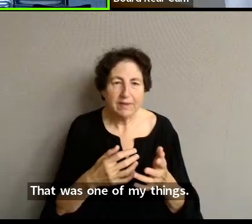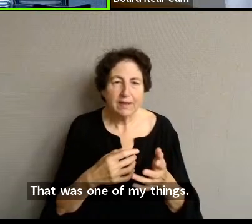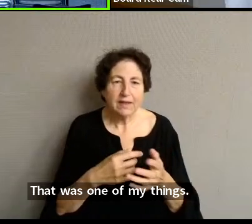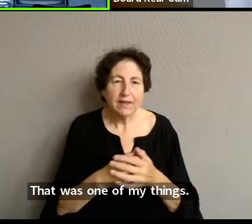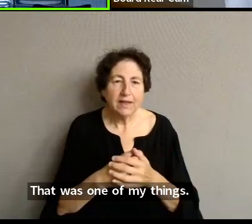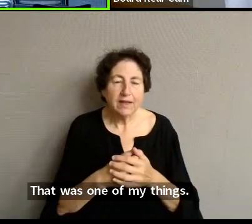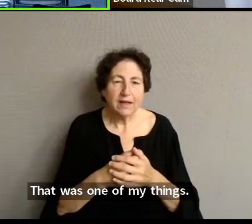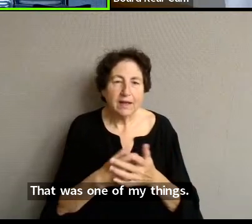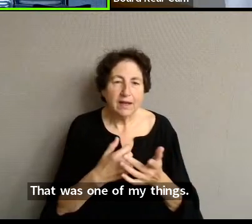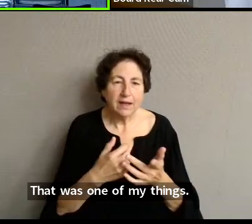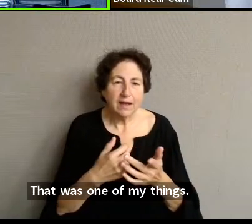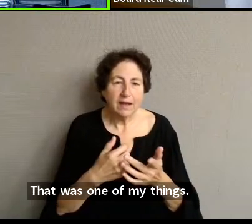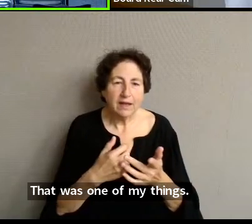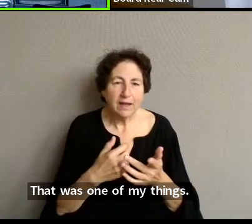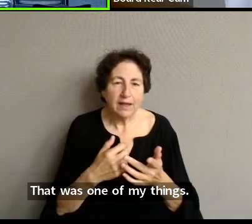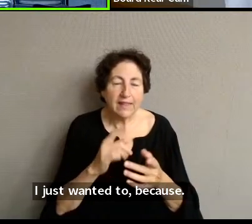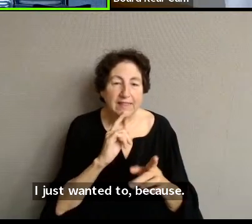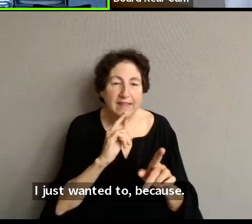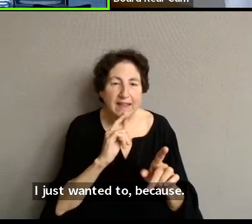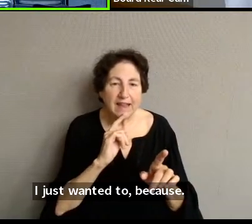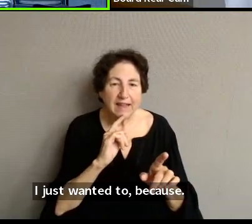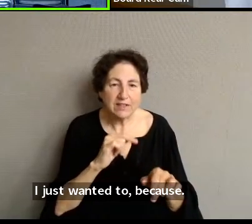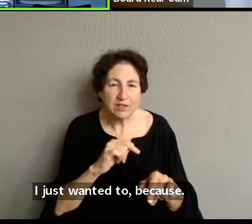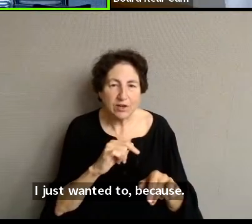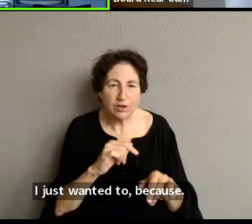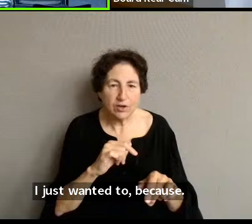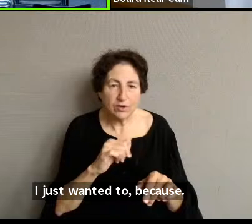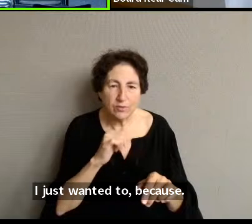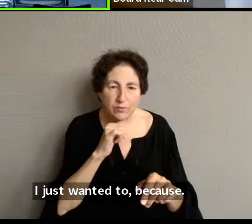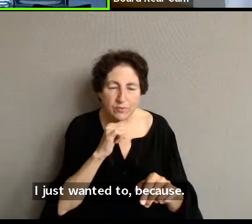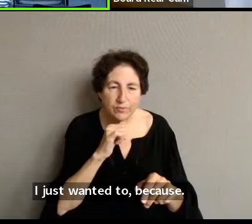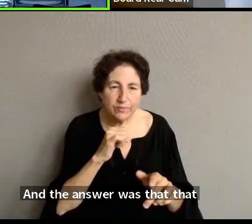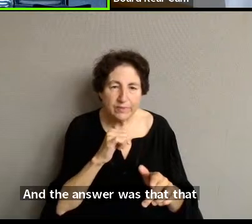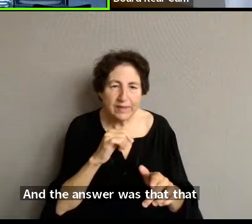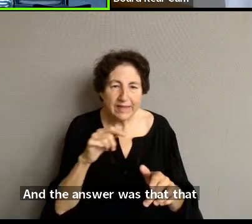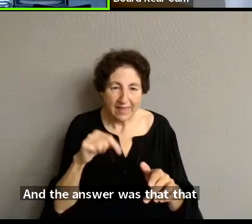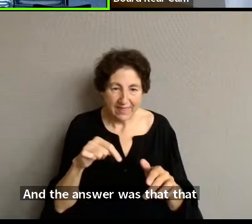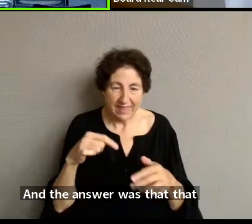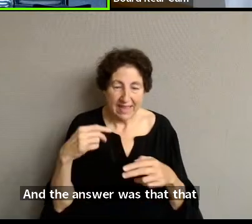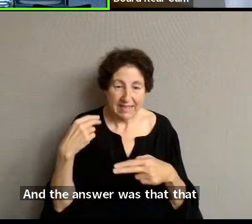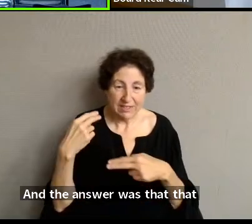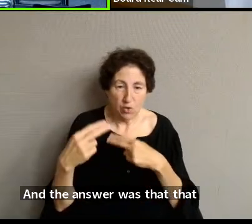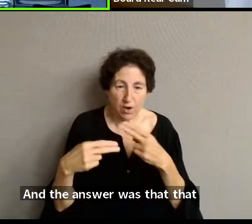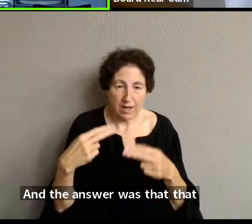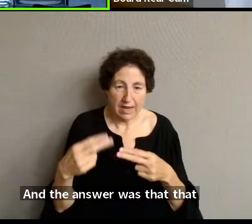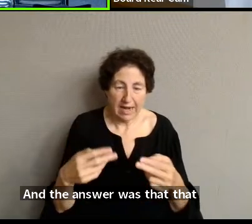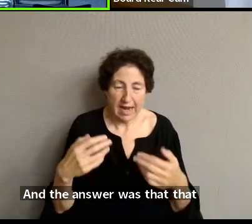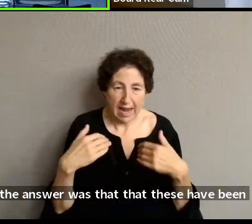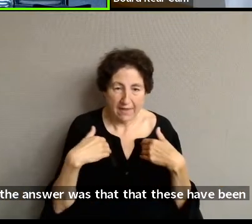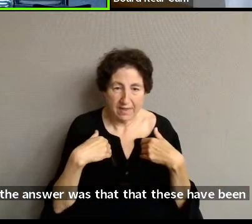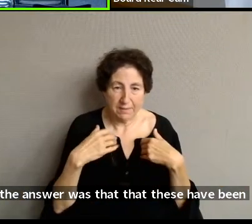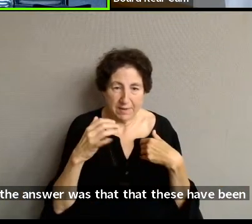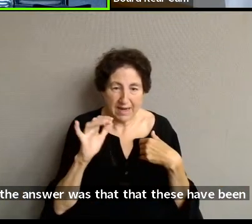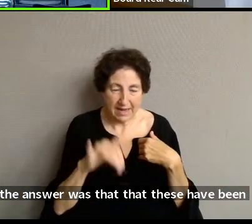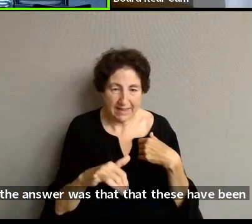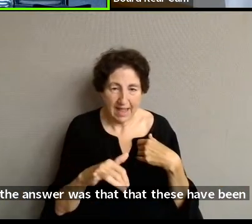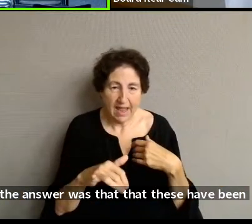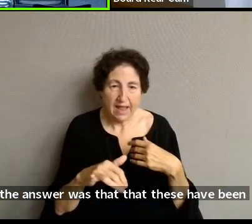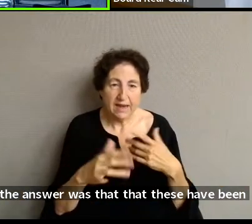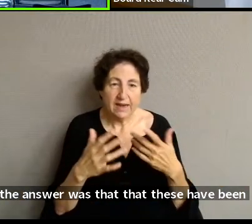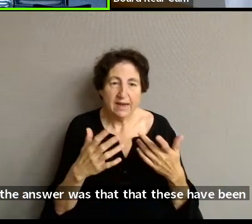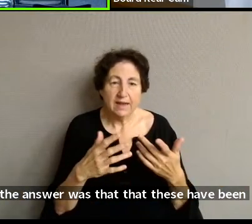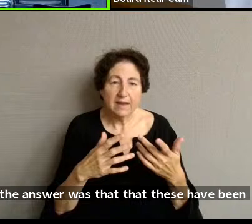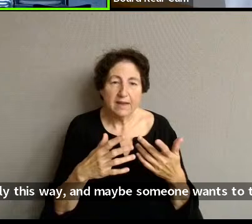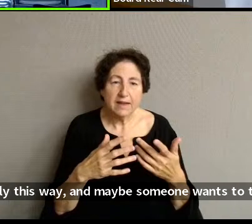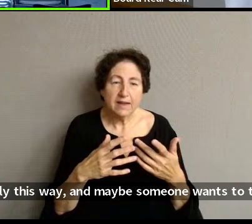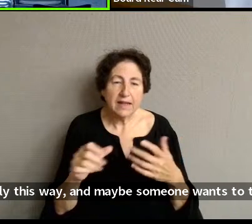just, the answer was that these have been historically this way, and maybe someone wants to talk a little bit more about that.